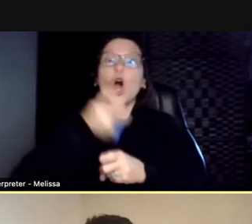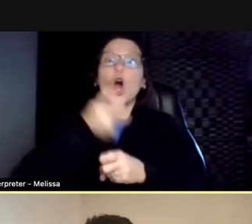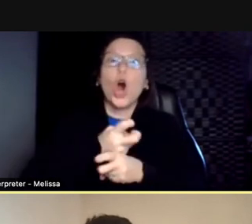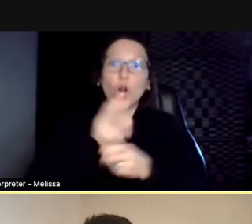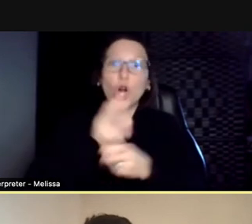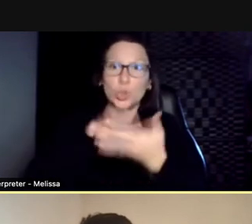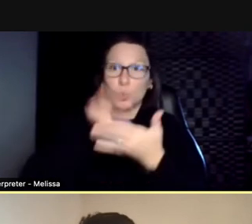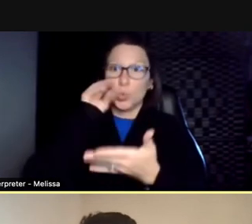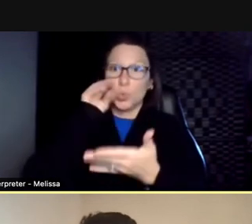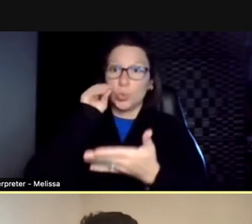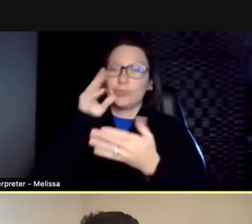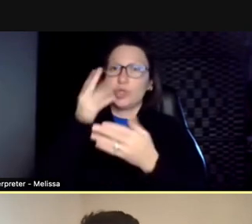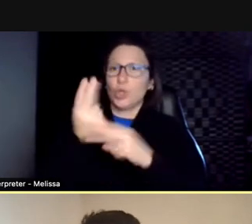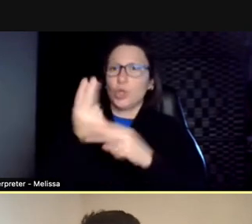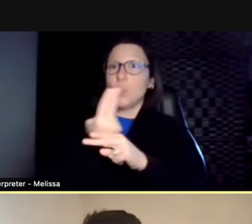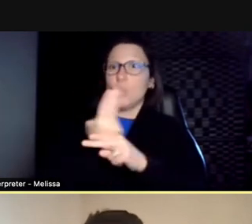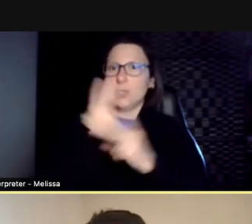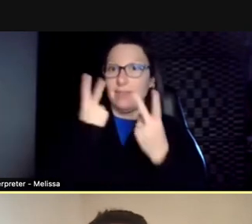meaningful way.